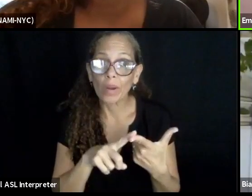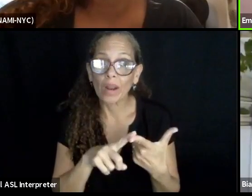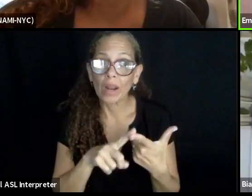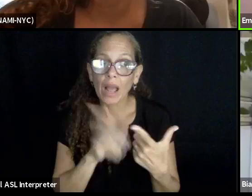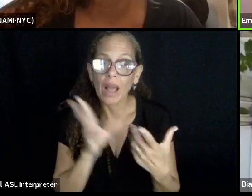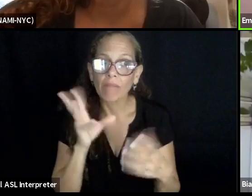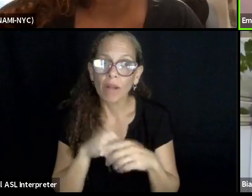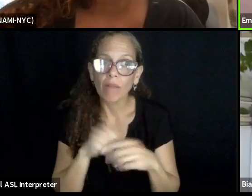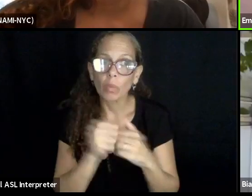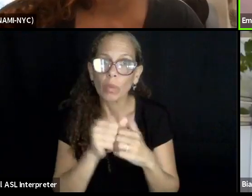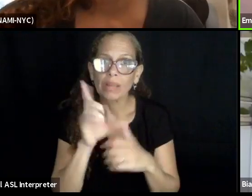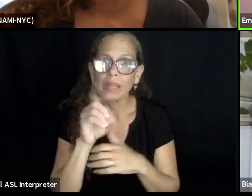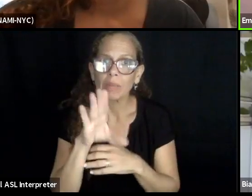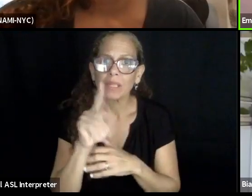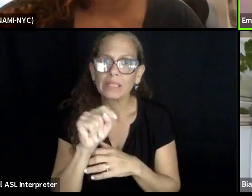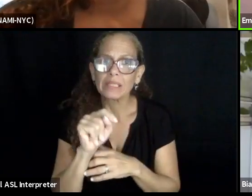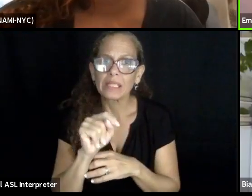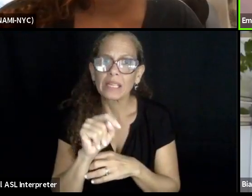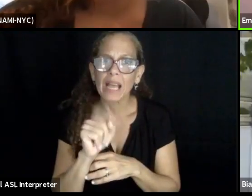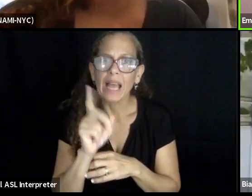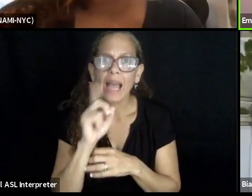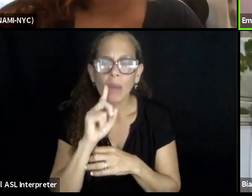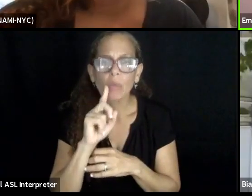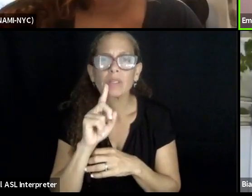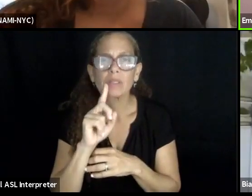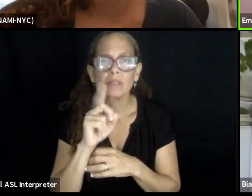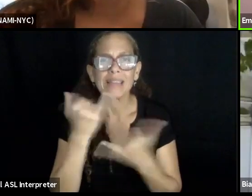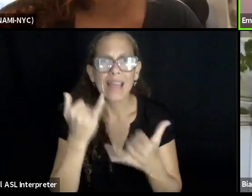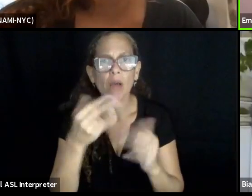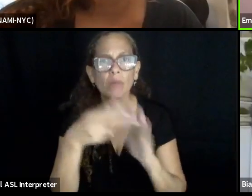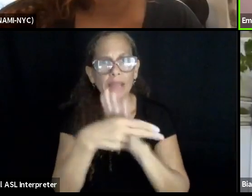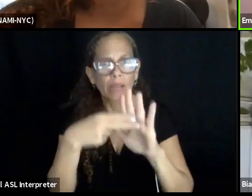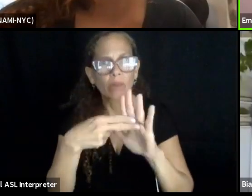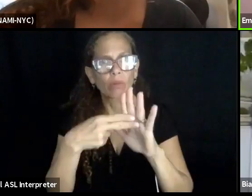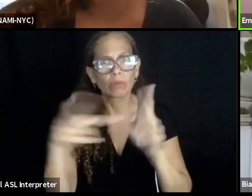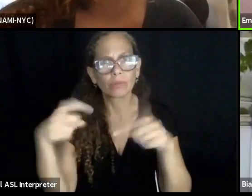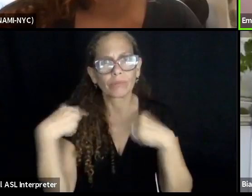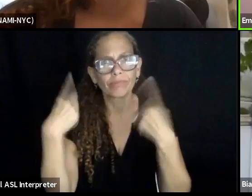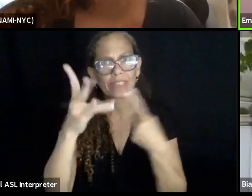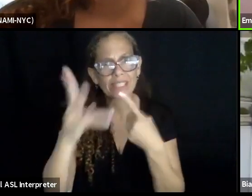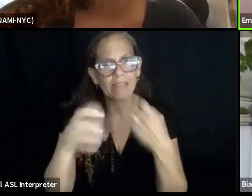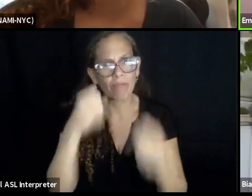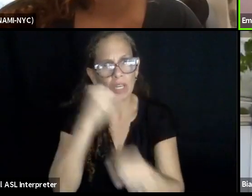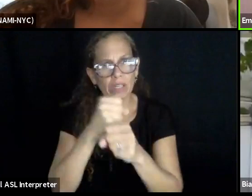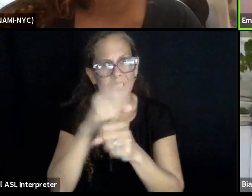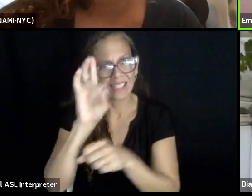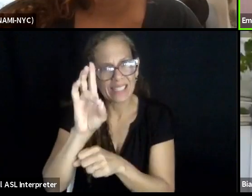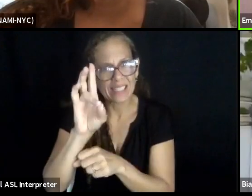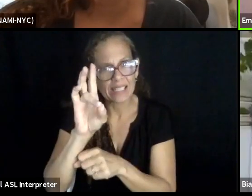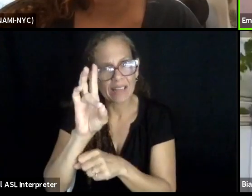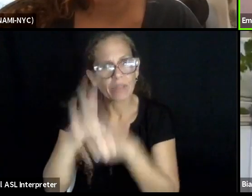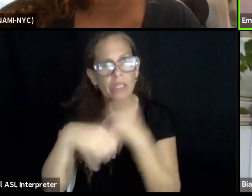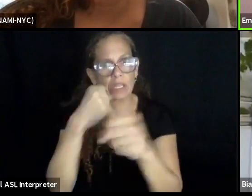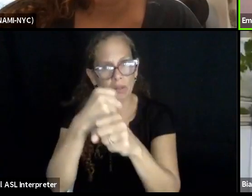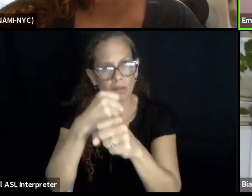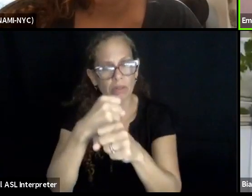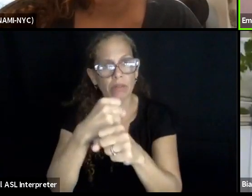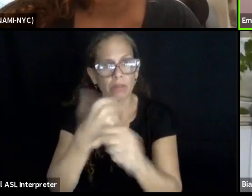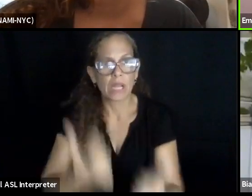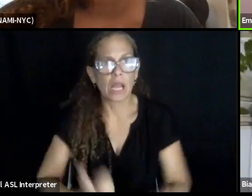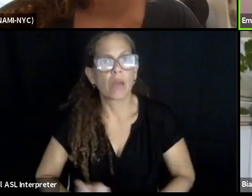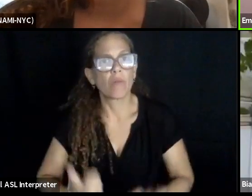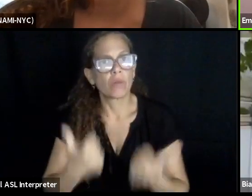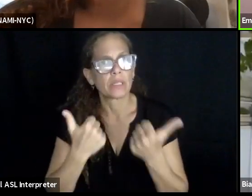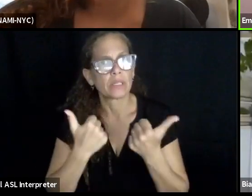I was, I think, 7 years into my diagnosis, and was really living a very, very,